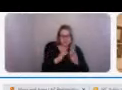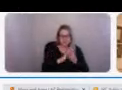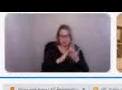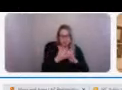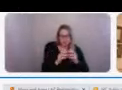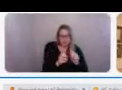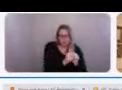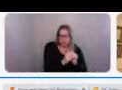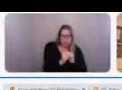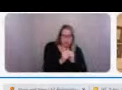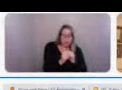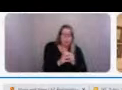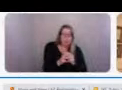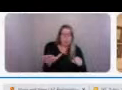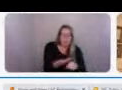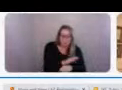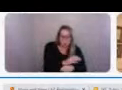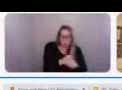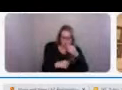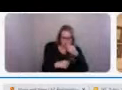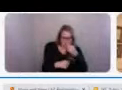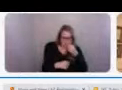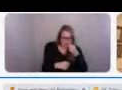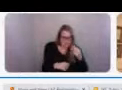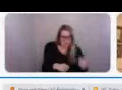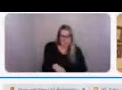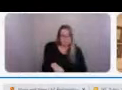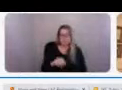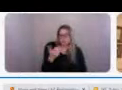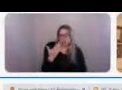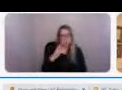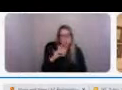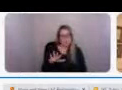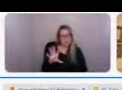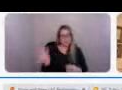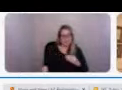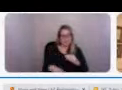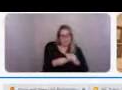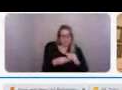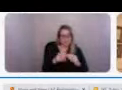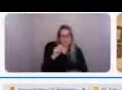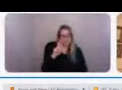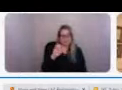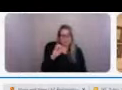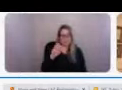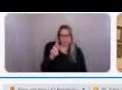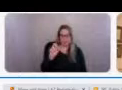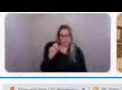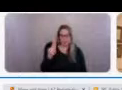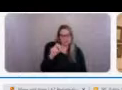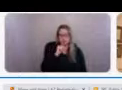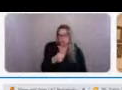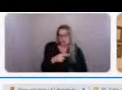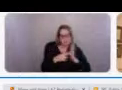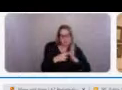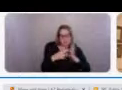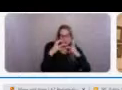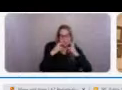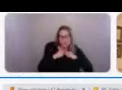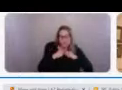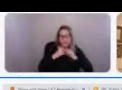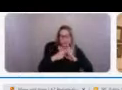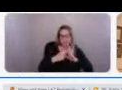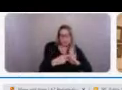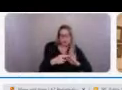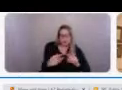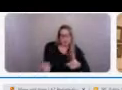congressional district as well we are an urban community and do not want to be added into a suburban district those areas do not represent our values and respect